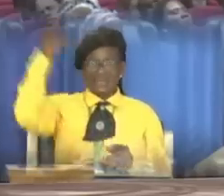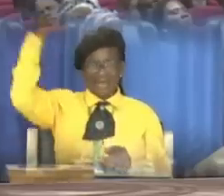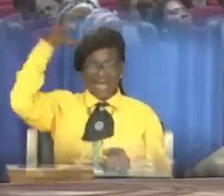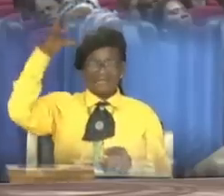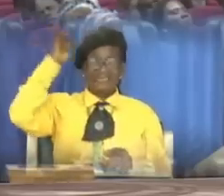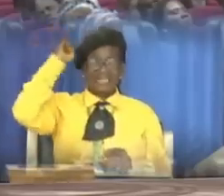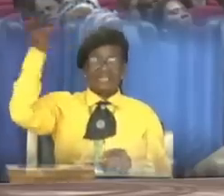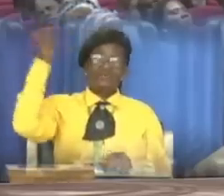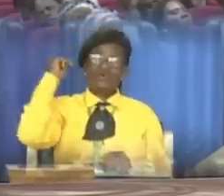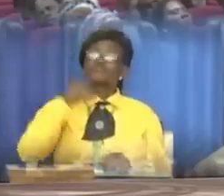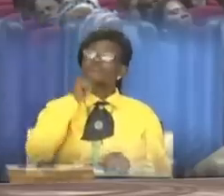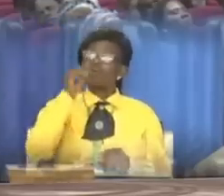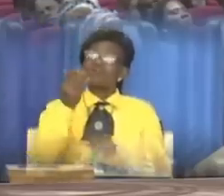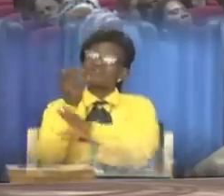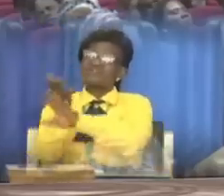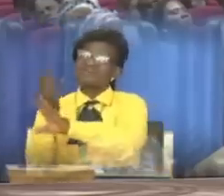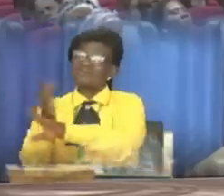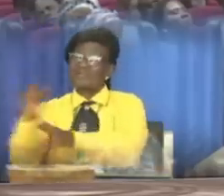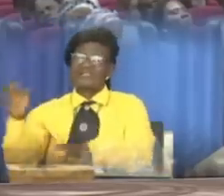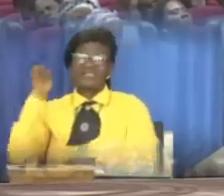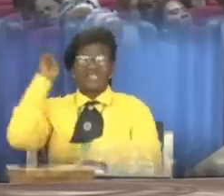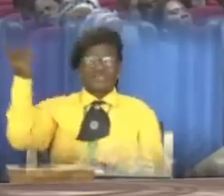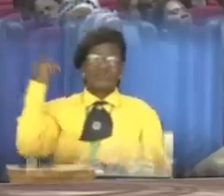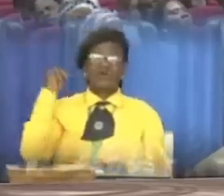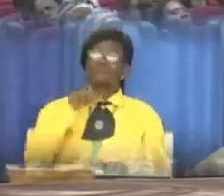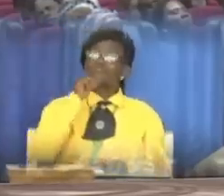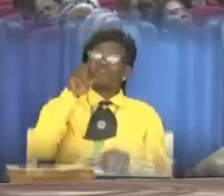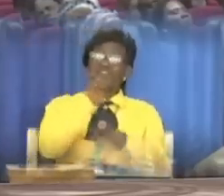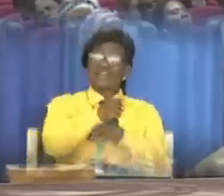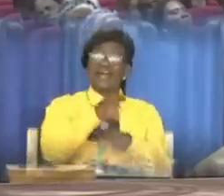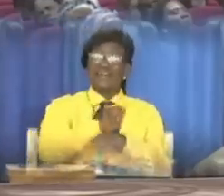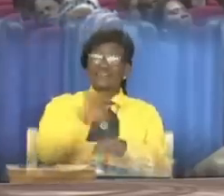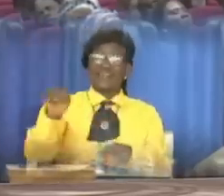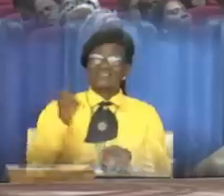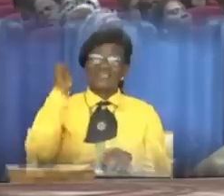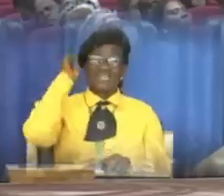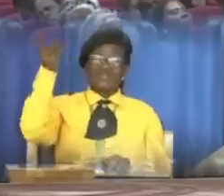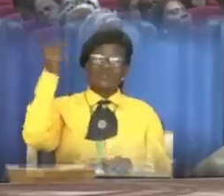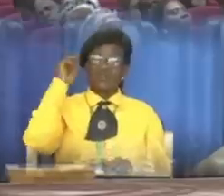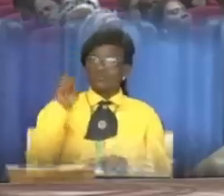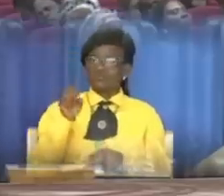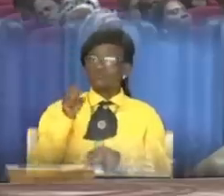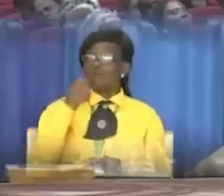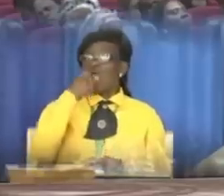And he wasn't advising, he was commanding.